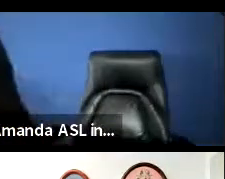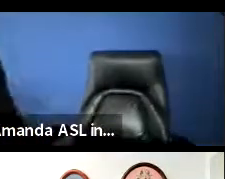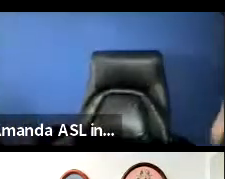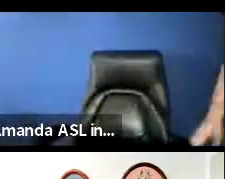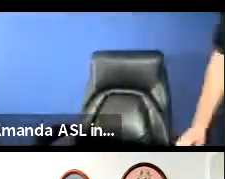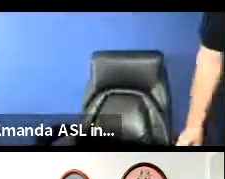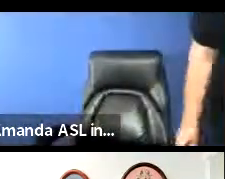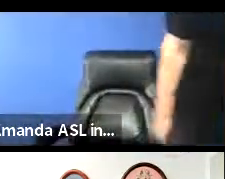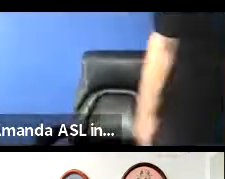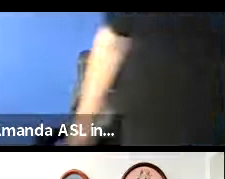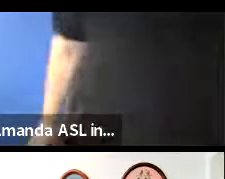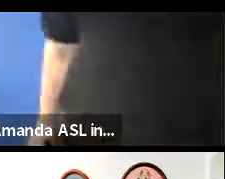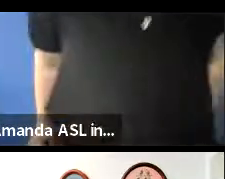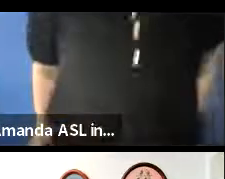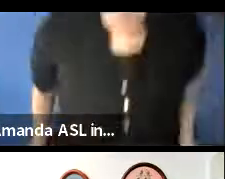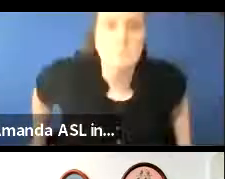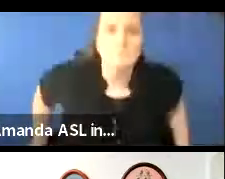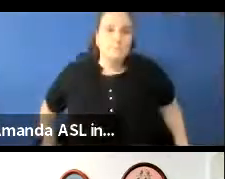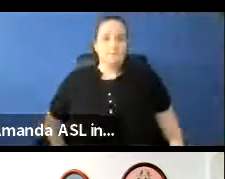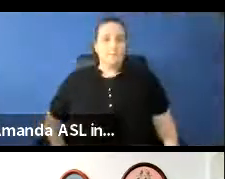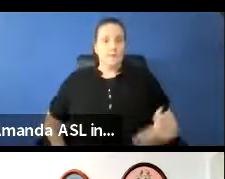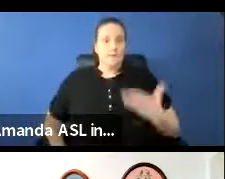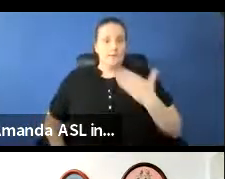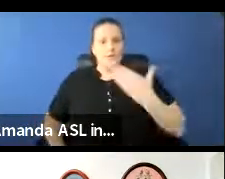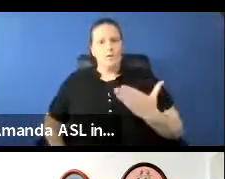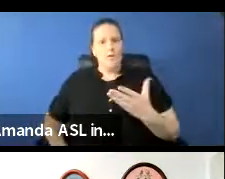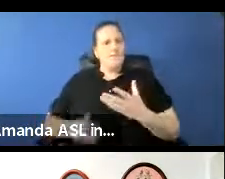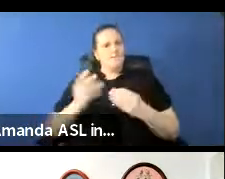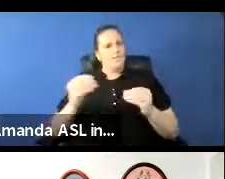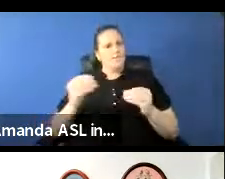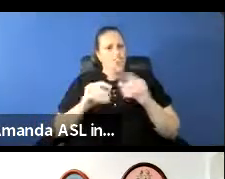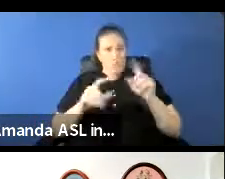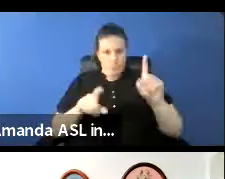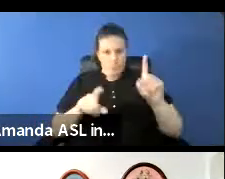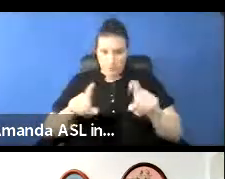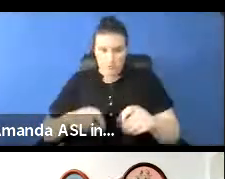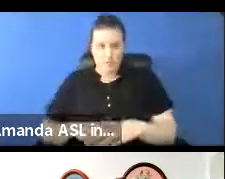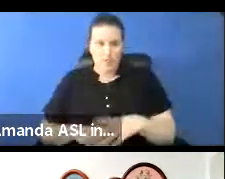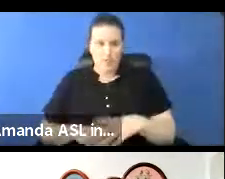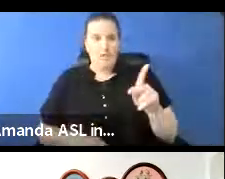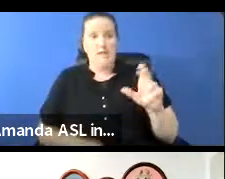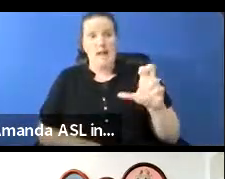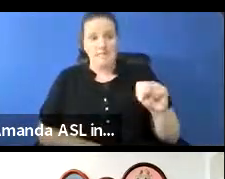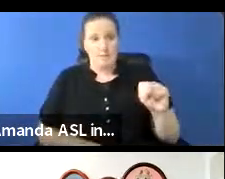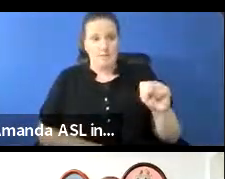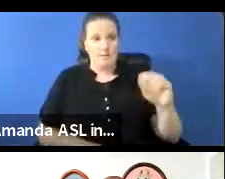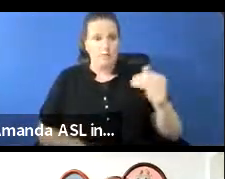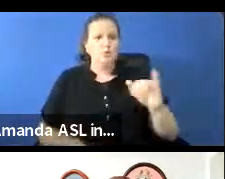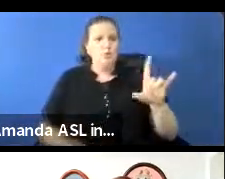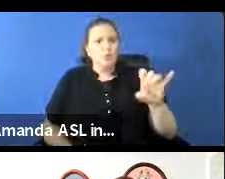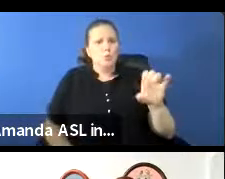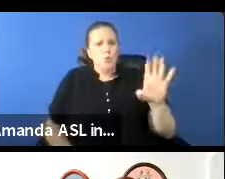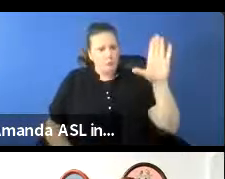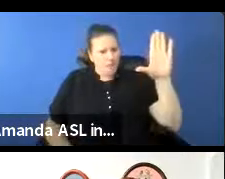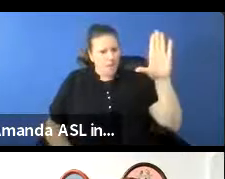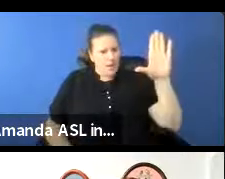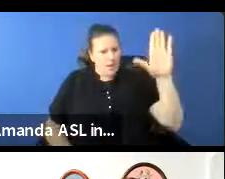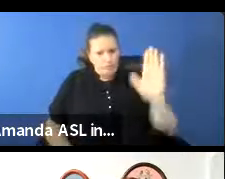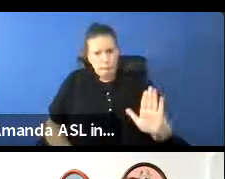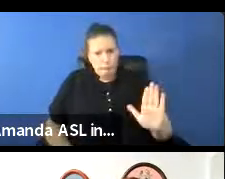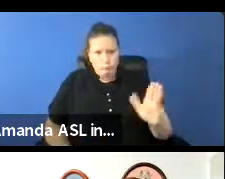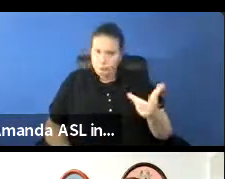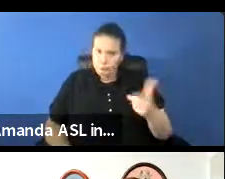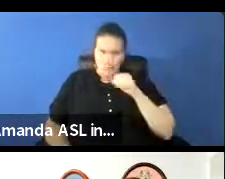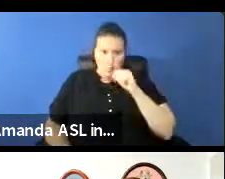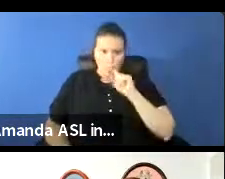Thank you. And thank you. We've got a few more questions. Kevin, and then Julie, you had your hand up and you took it down. I'm not